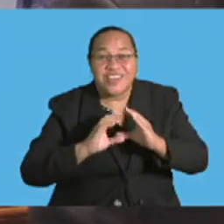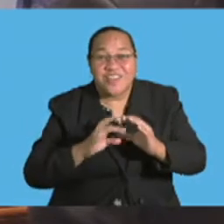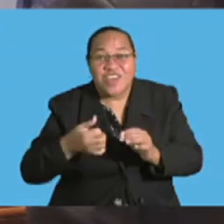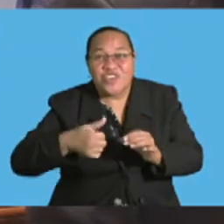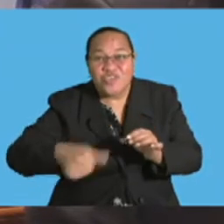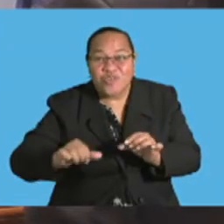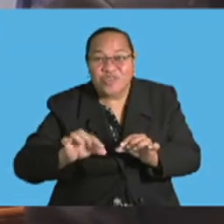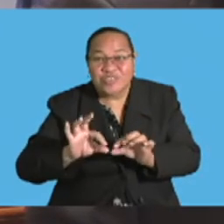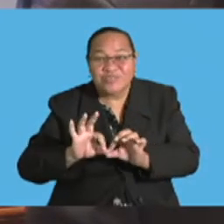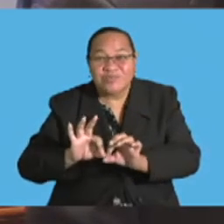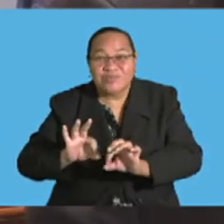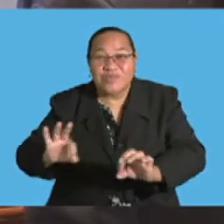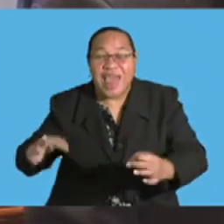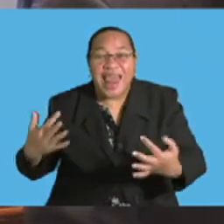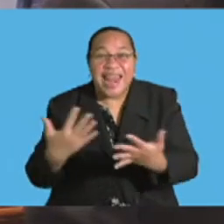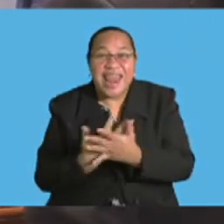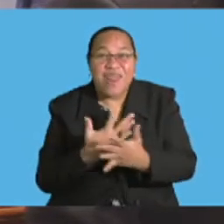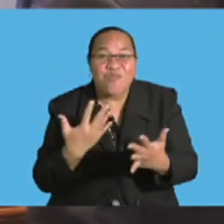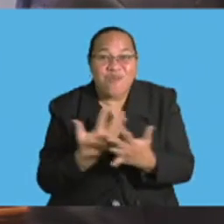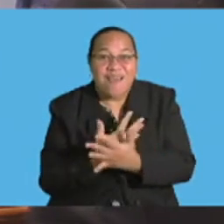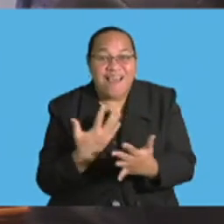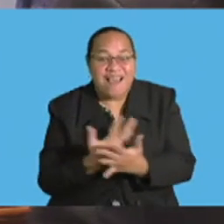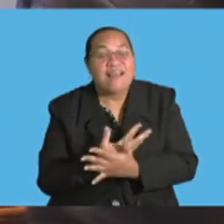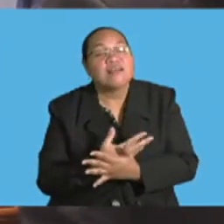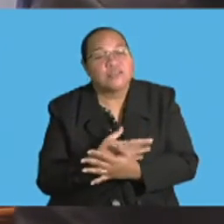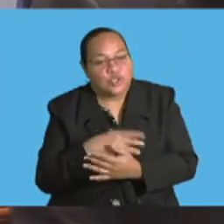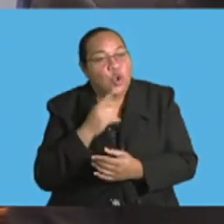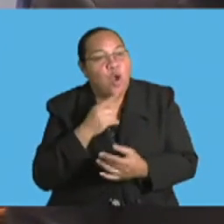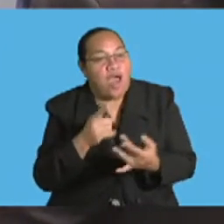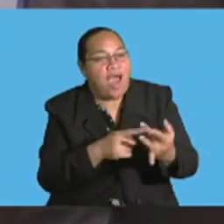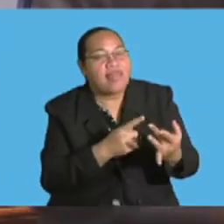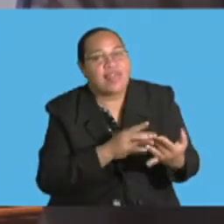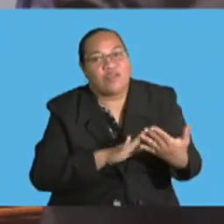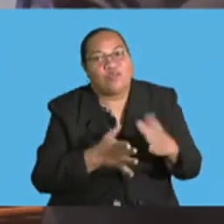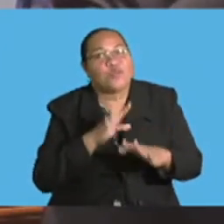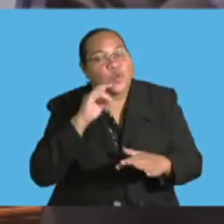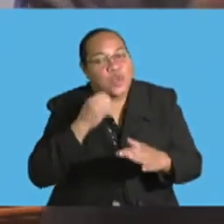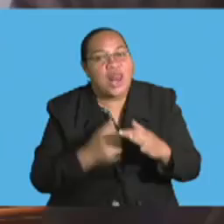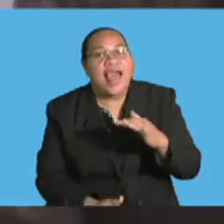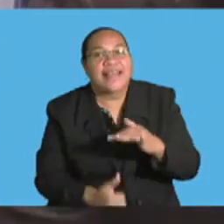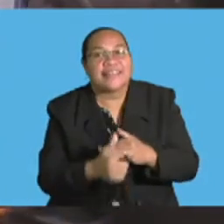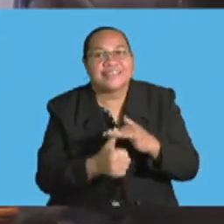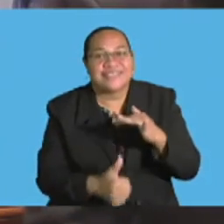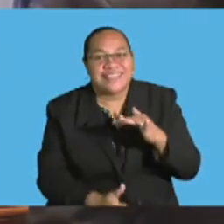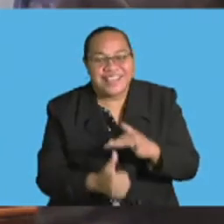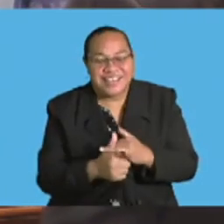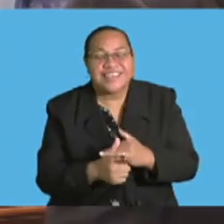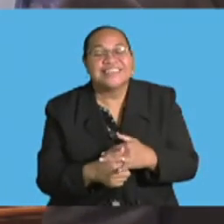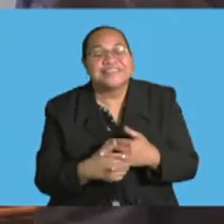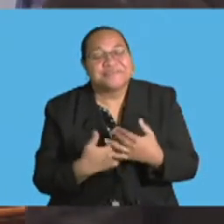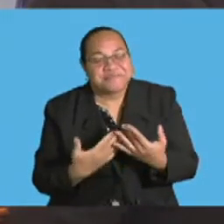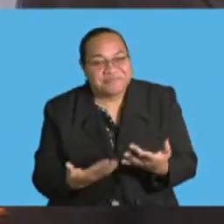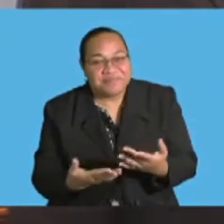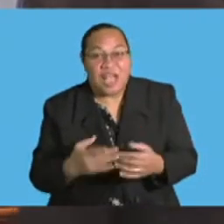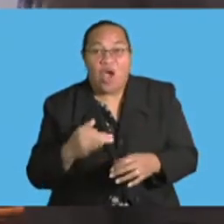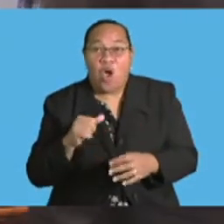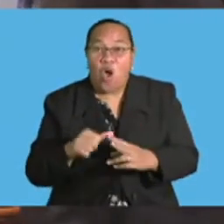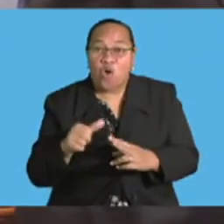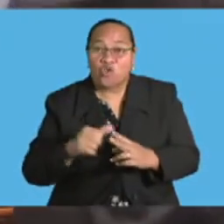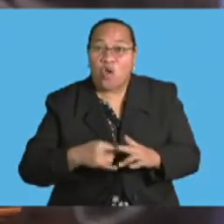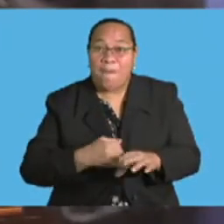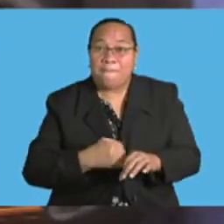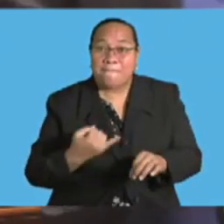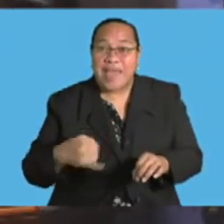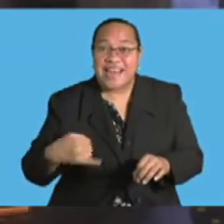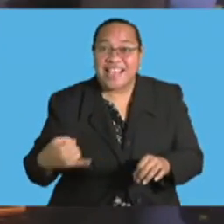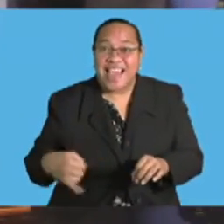optic network capability. And I think I've stated already in this August House about the medical facility,